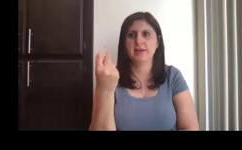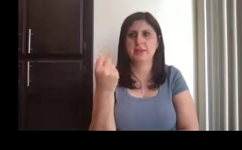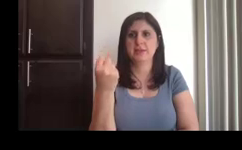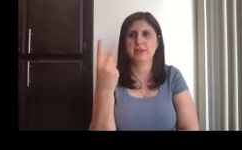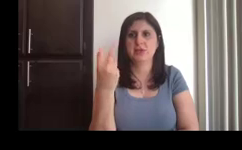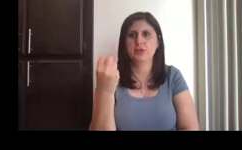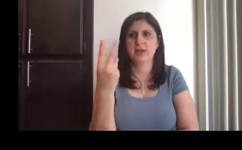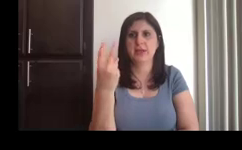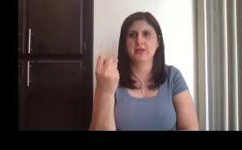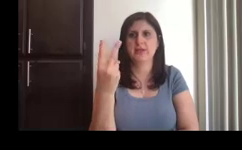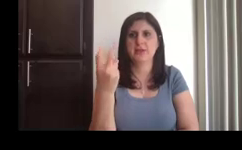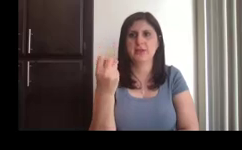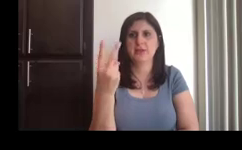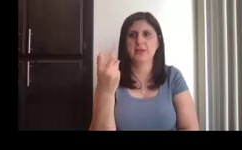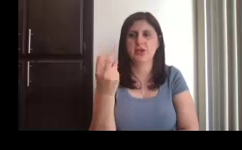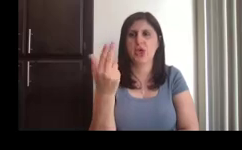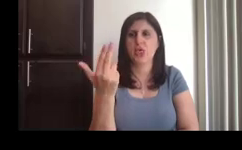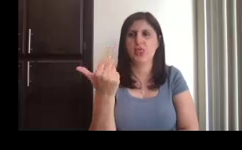11, 12,